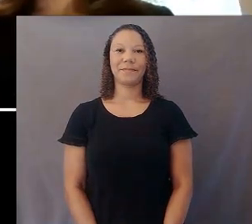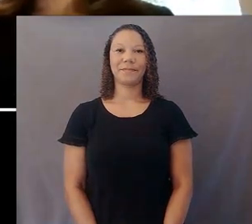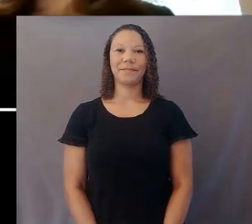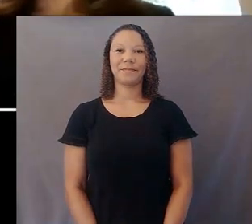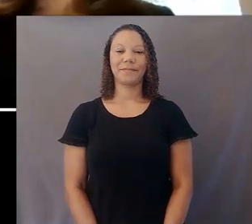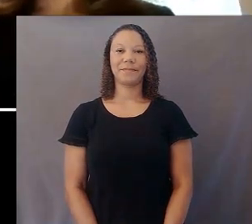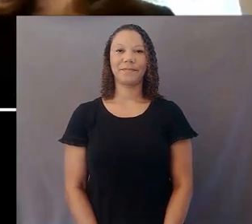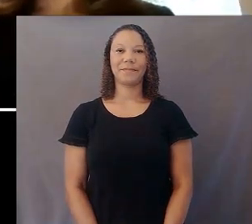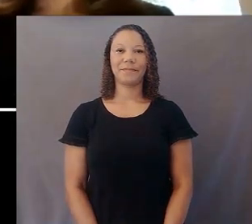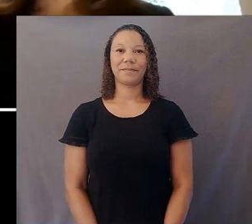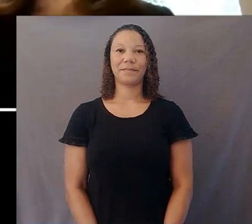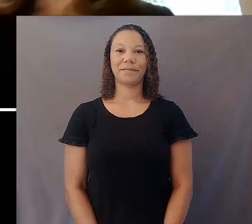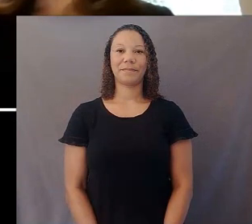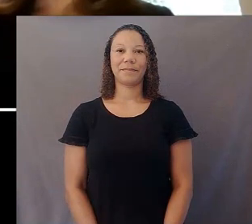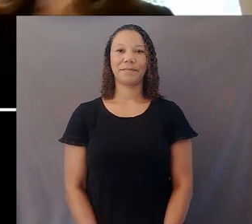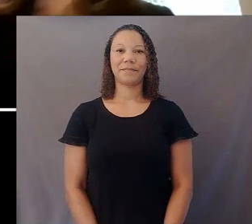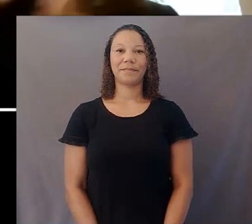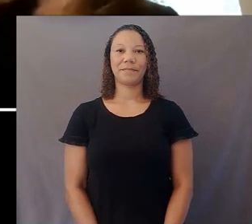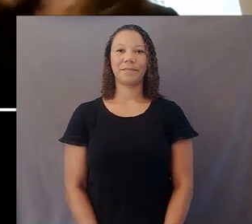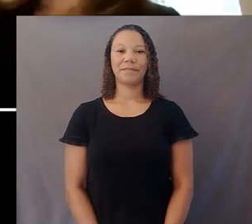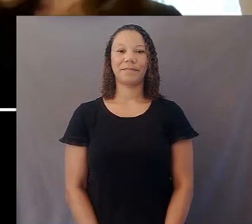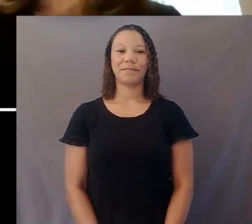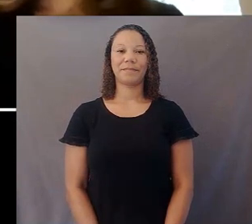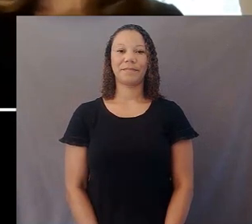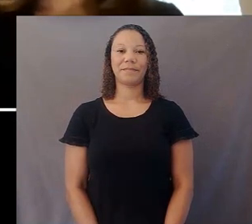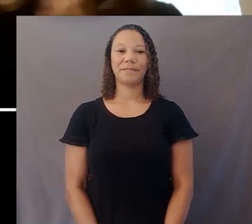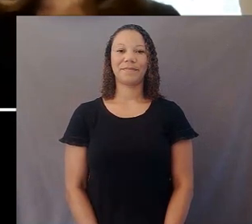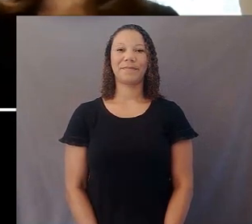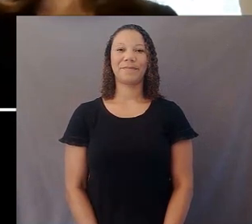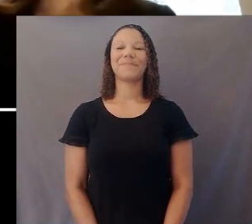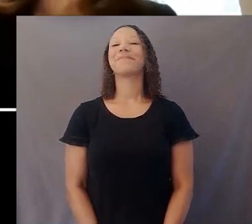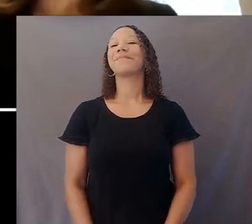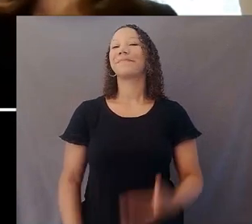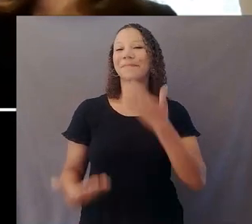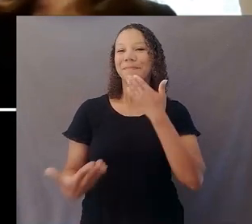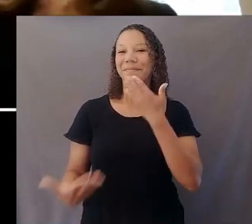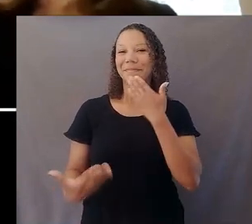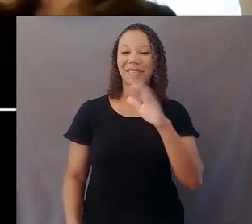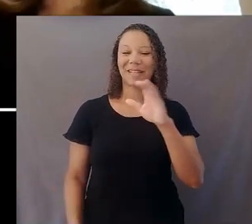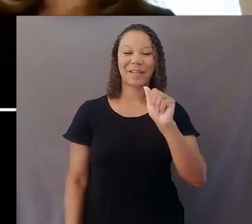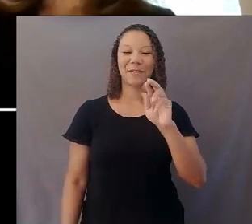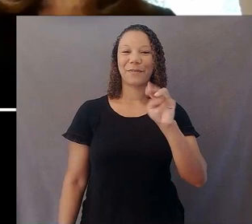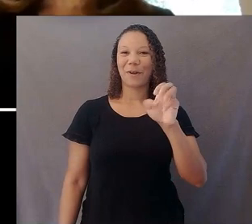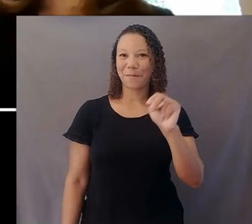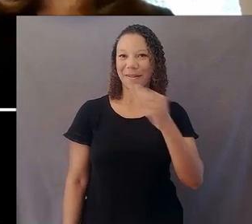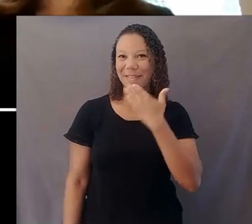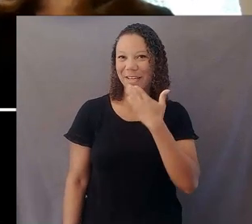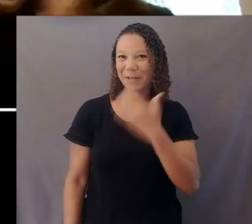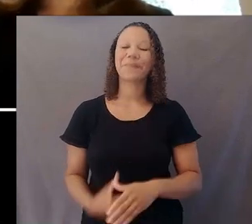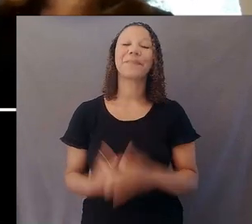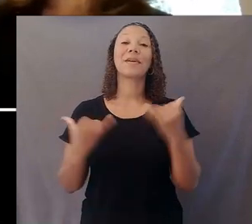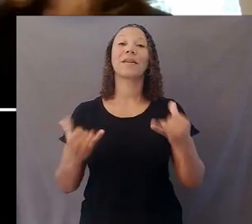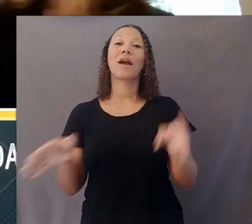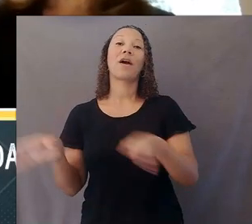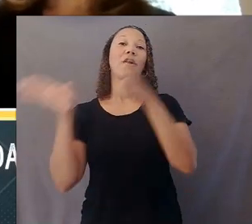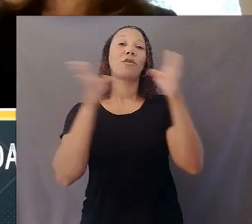Manténgase sanos y salvos. Vamos de regreso con Santi. Santi. Gracias, Carmen. Muchas gracias. So let's switch gears now and